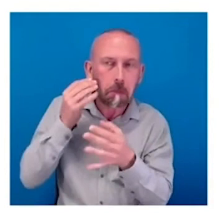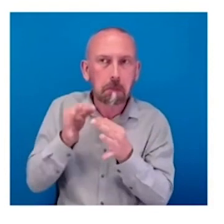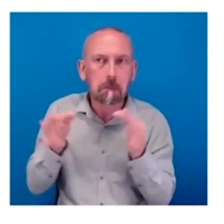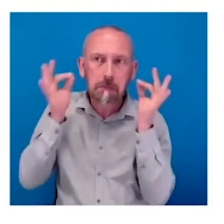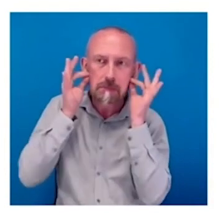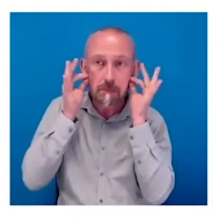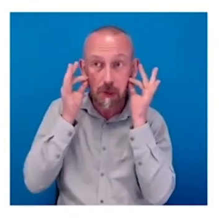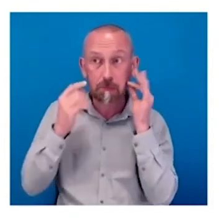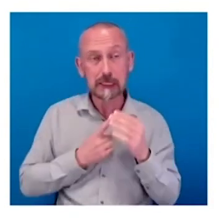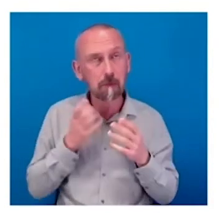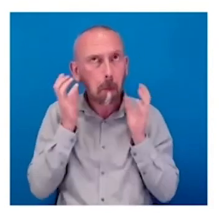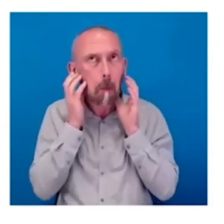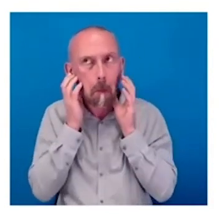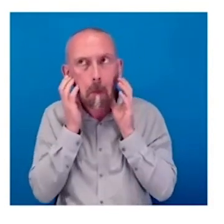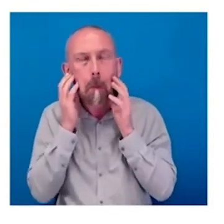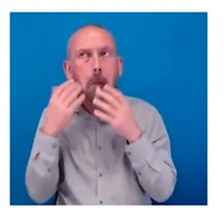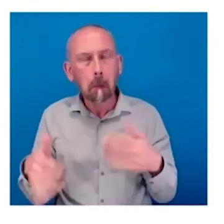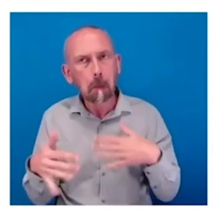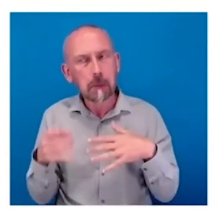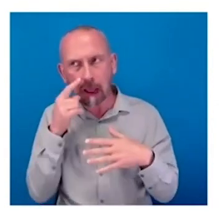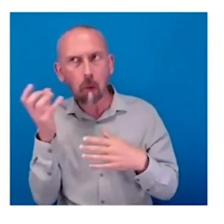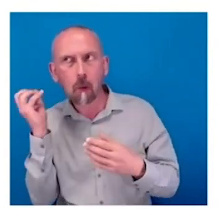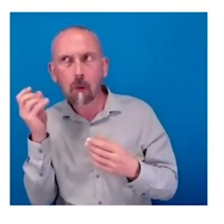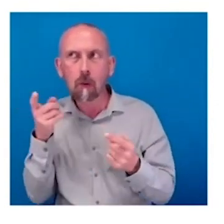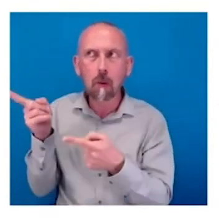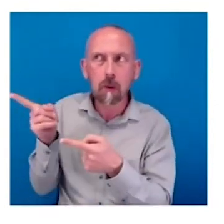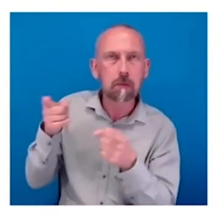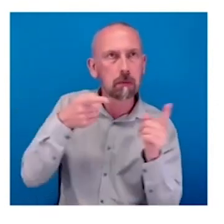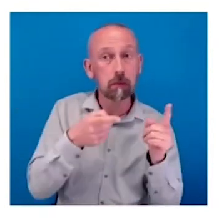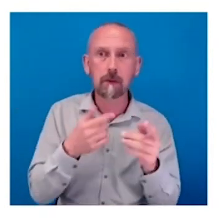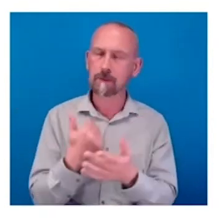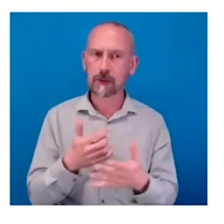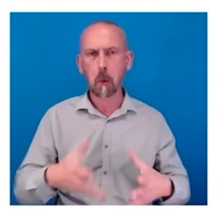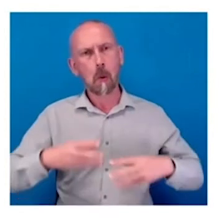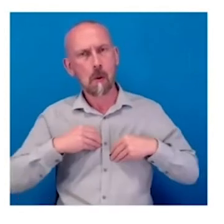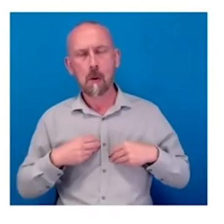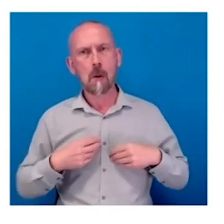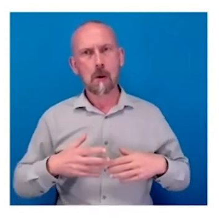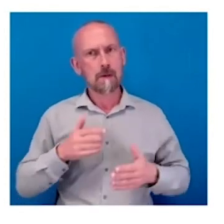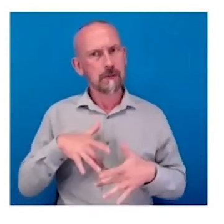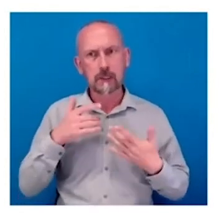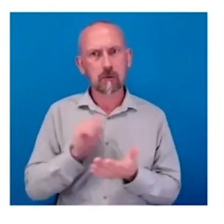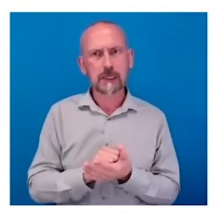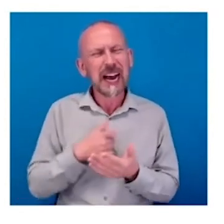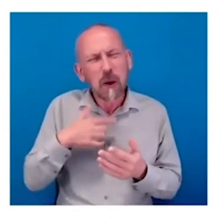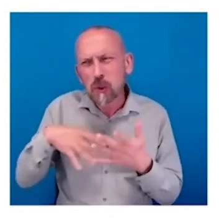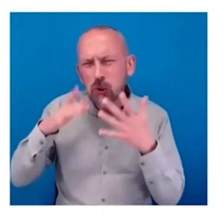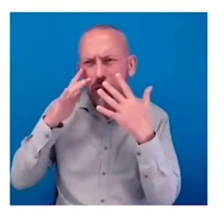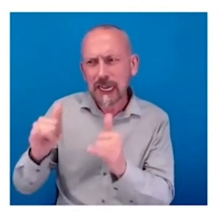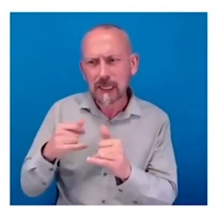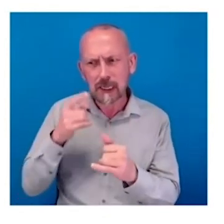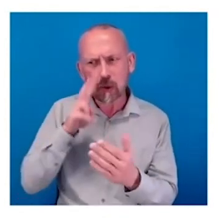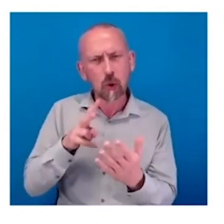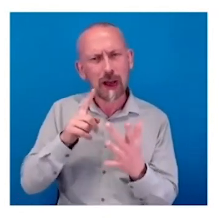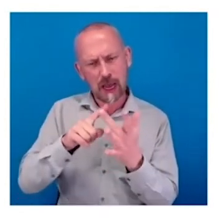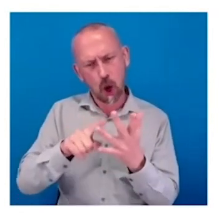it? And it really brings it to life, the whole 3D experience. So it's fantastic. I just wanted to check. I saw that it was on iOS. Is